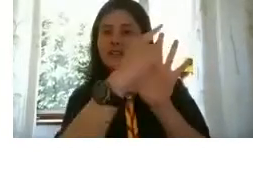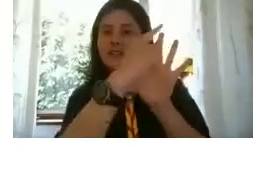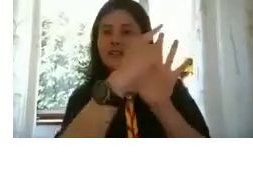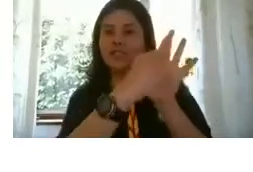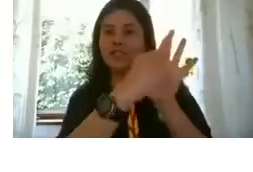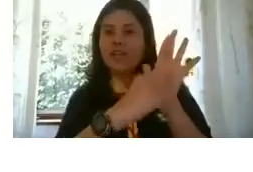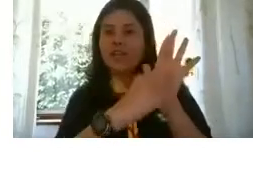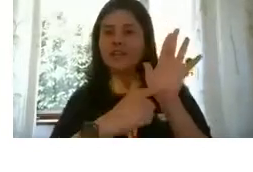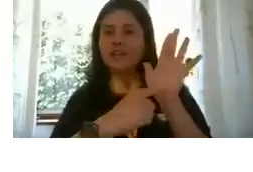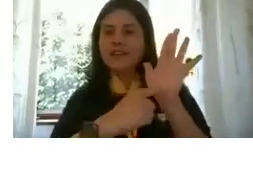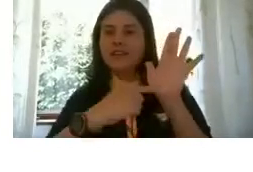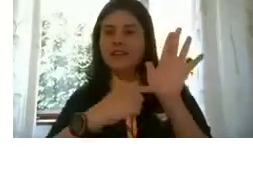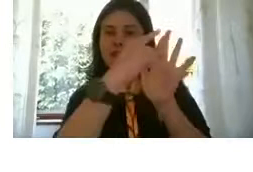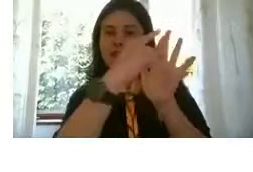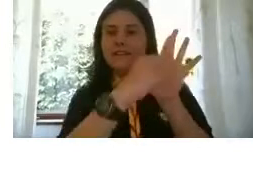J.